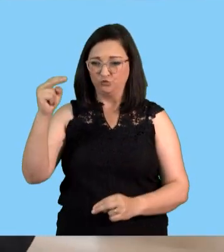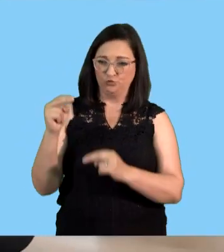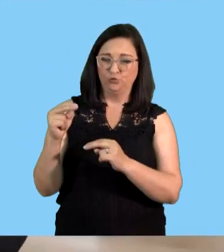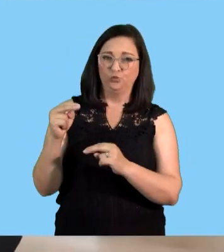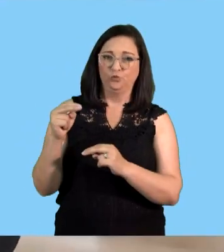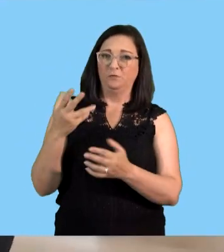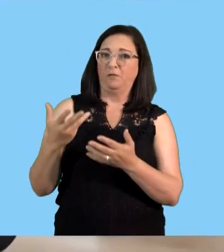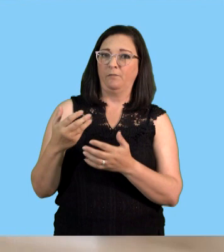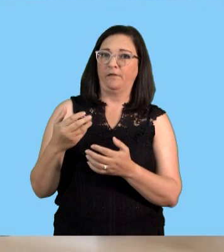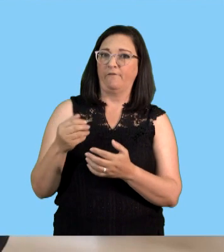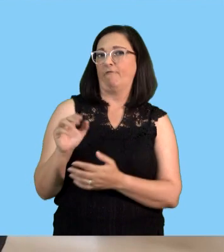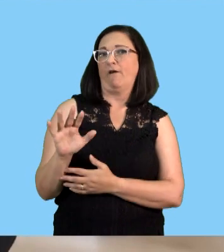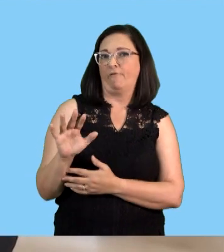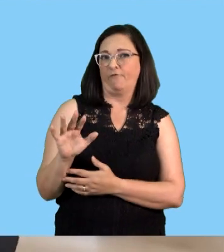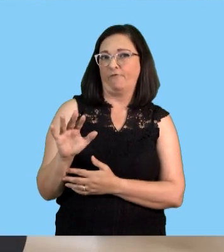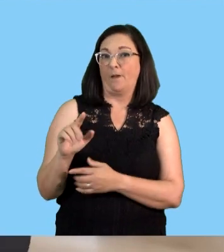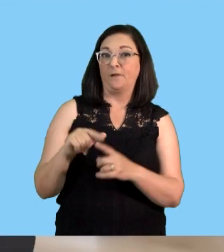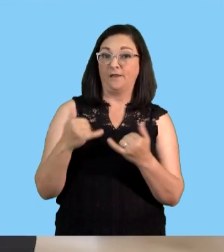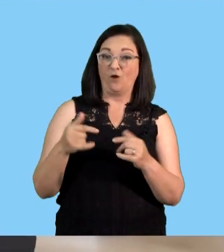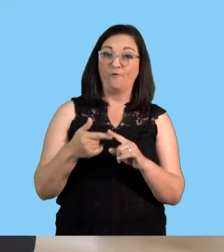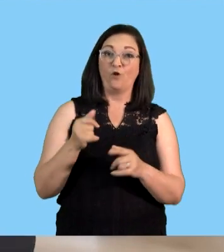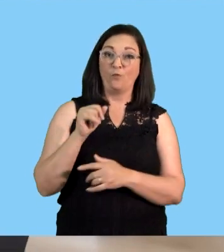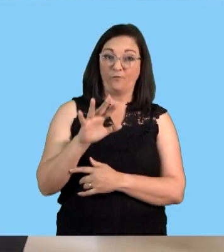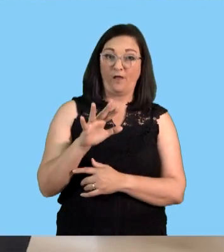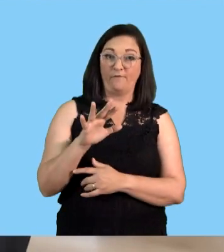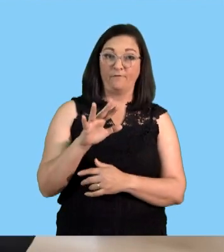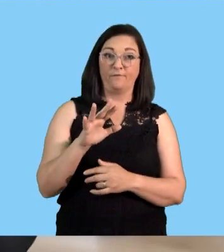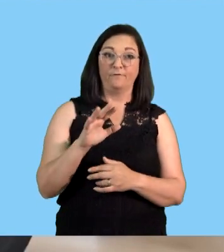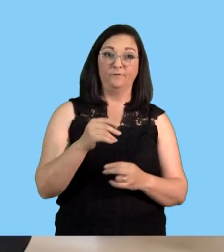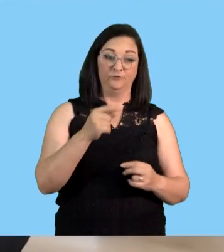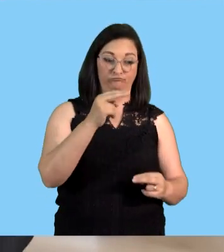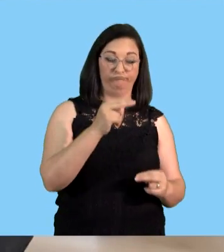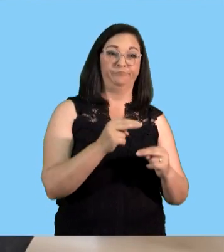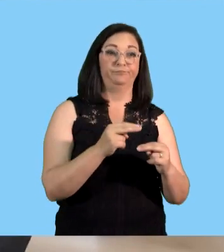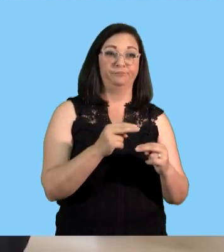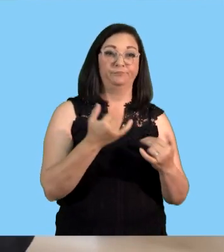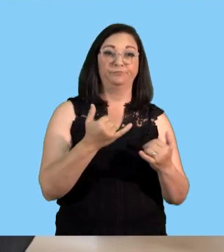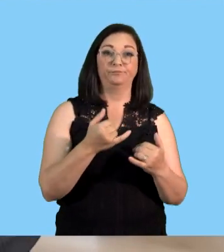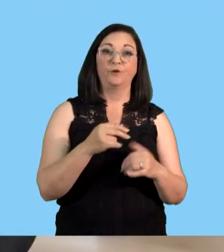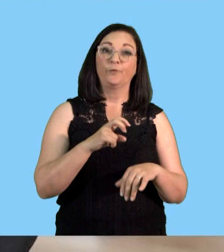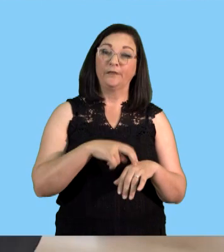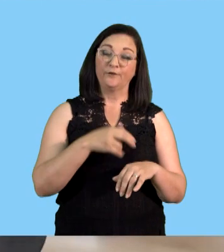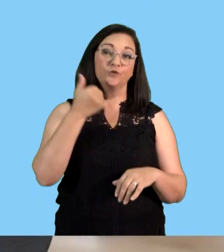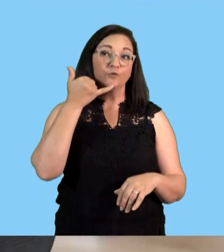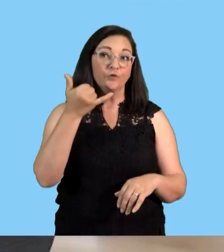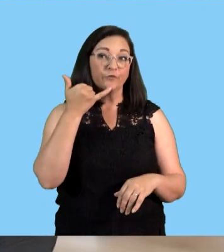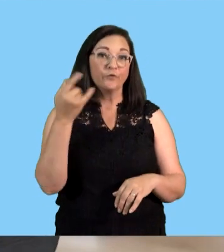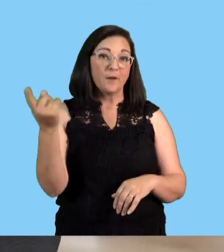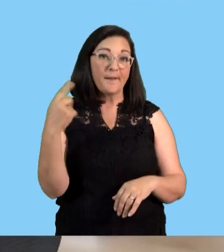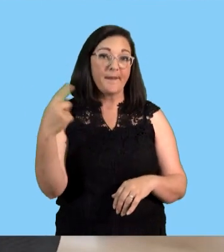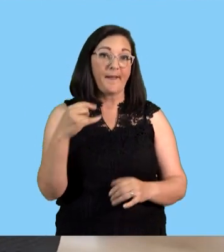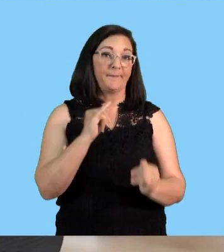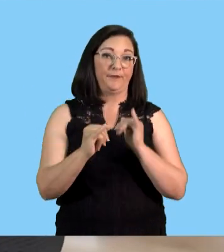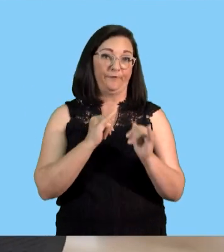to maybe, I'm giving you just a number, maybe 5. From these 5, we have shortlisted them. We now need to call them for an